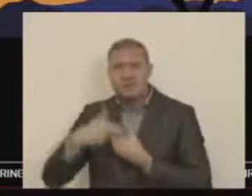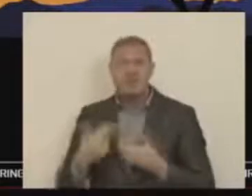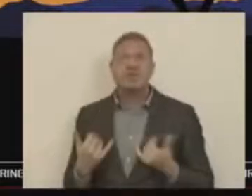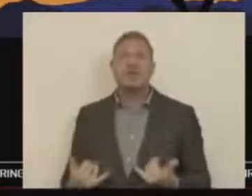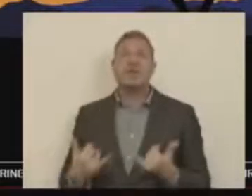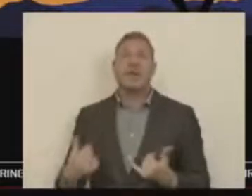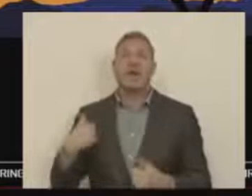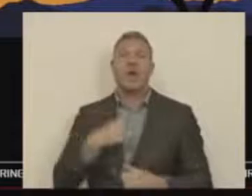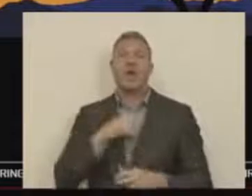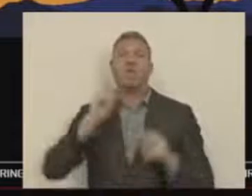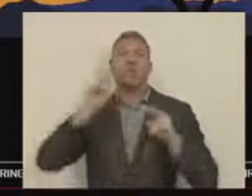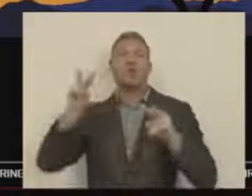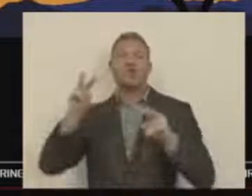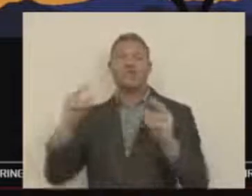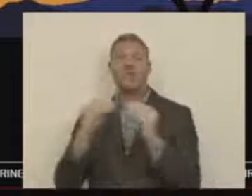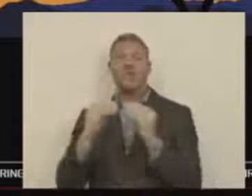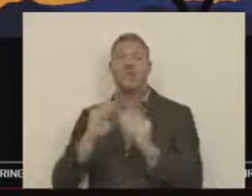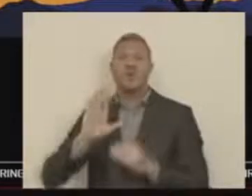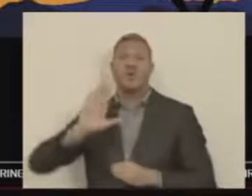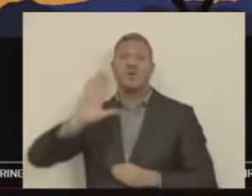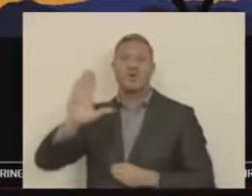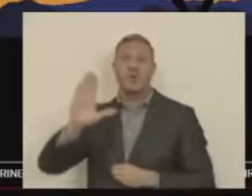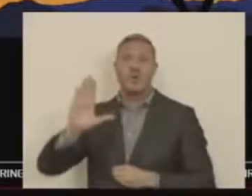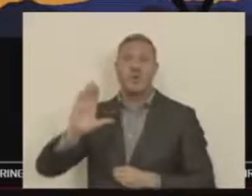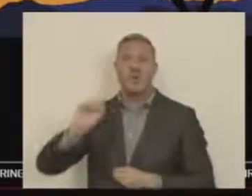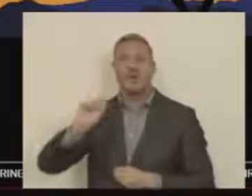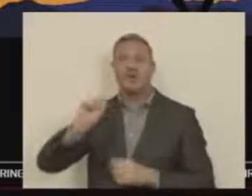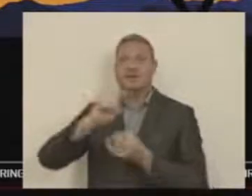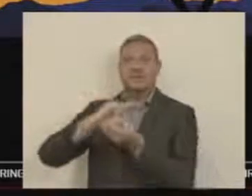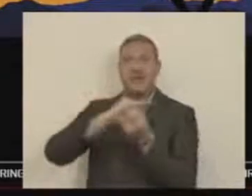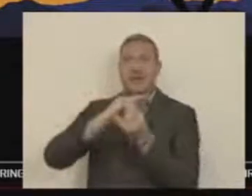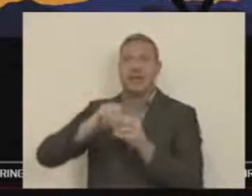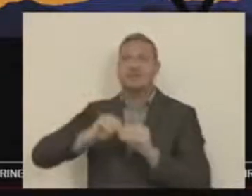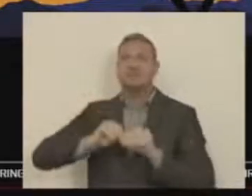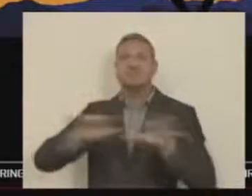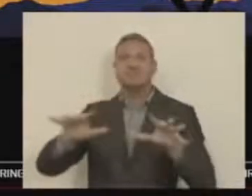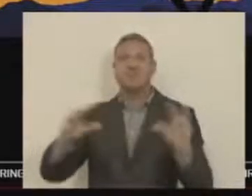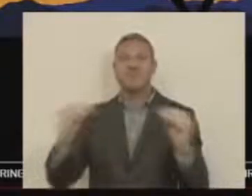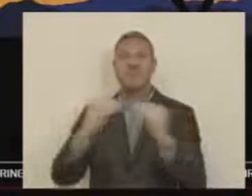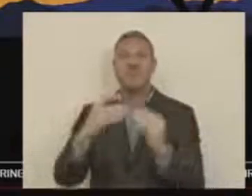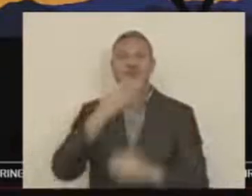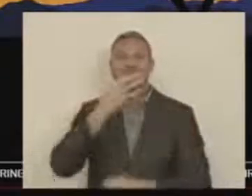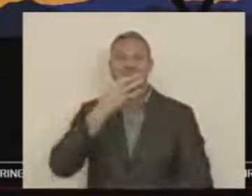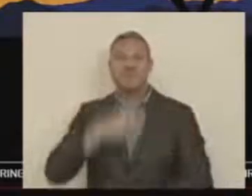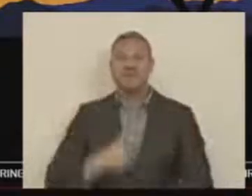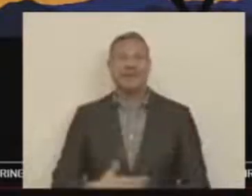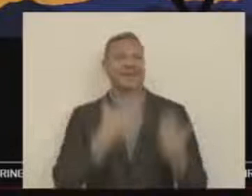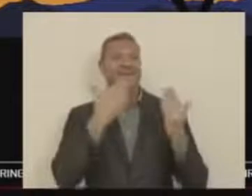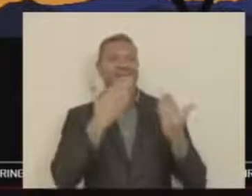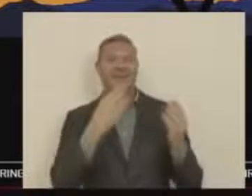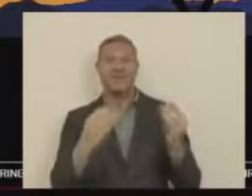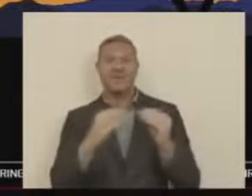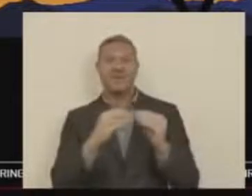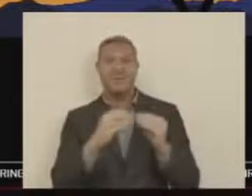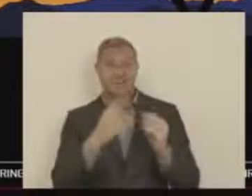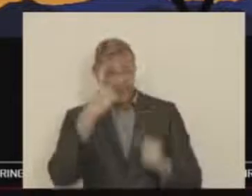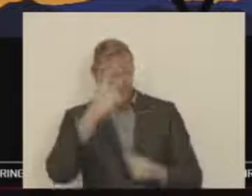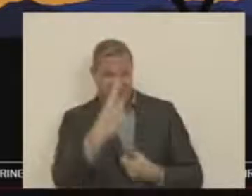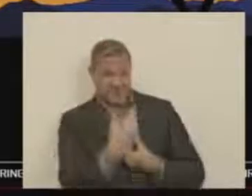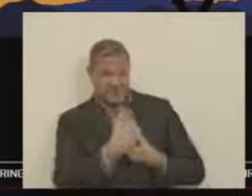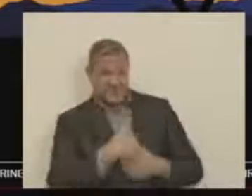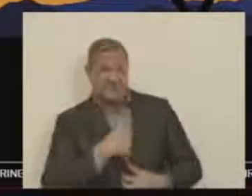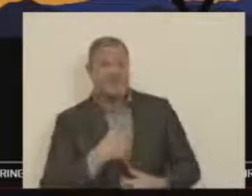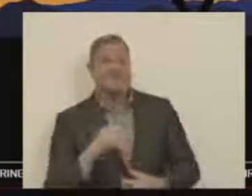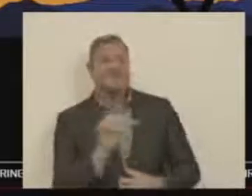look forward to launching more of your satellites here very soon. Thank you for having me. It's fantastic, and look forward to step 2. Get